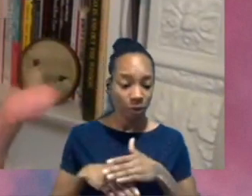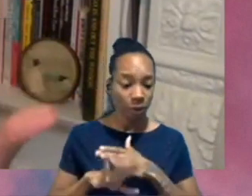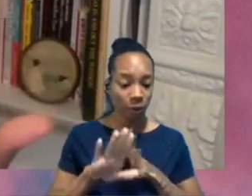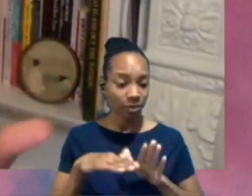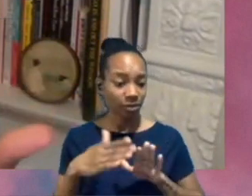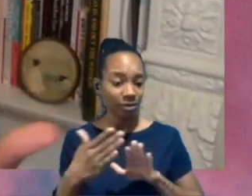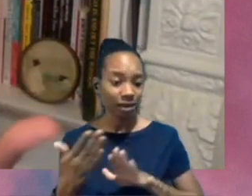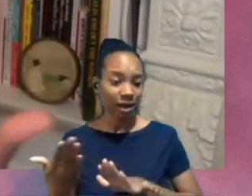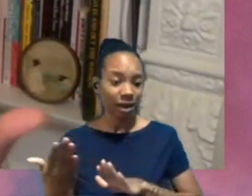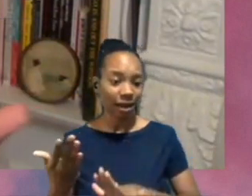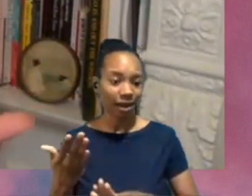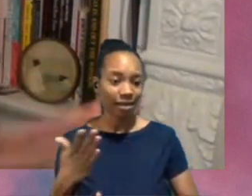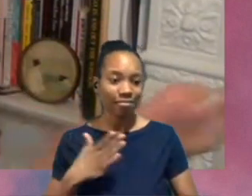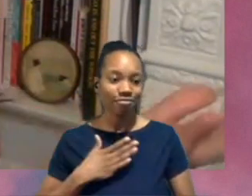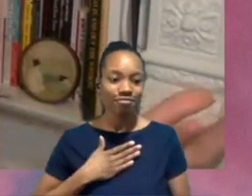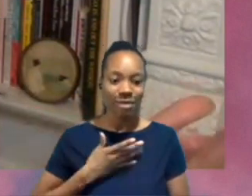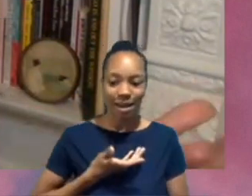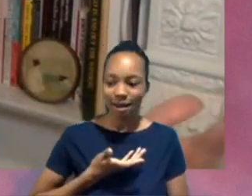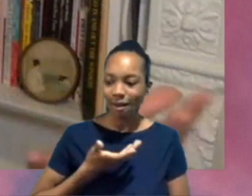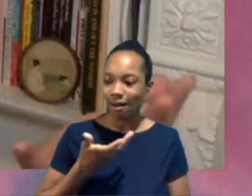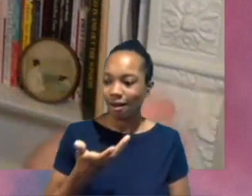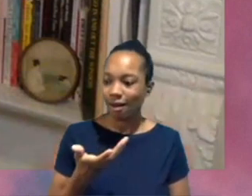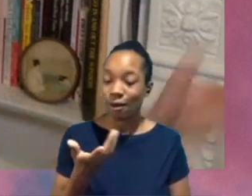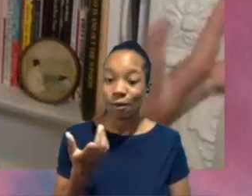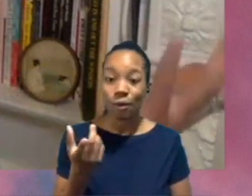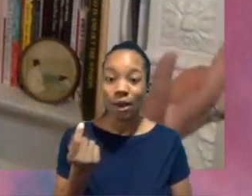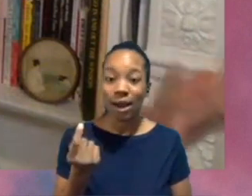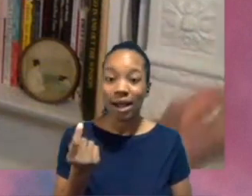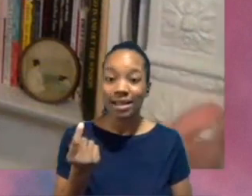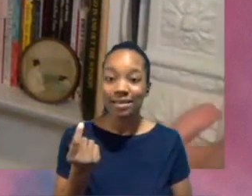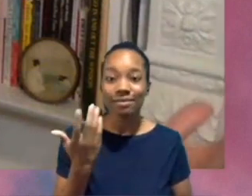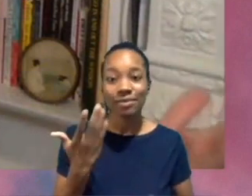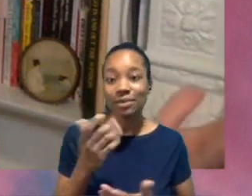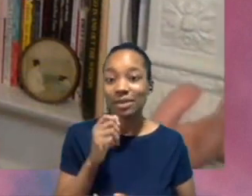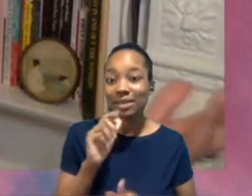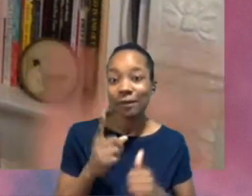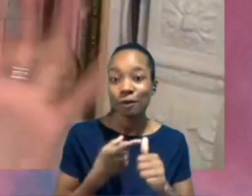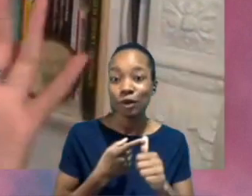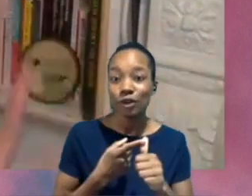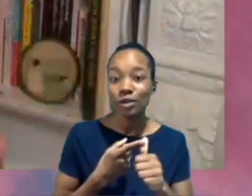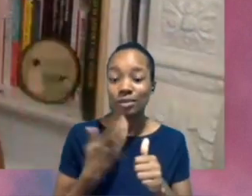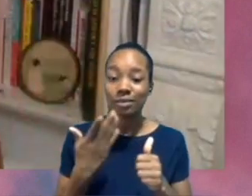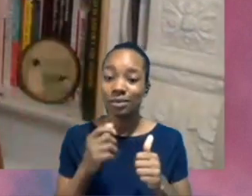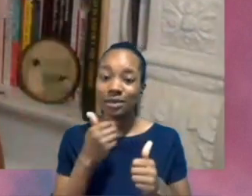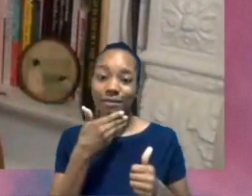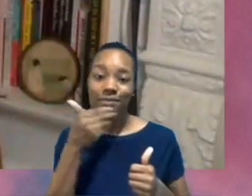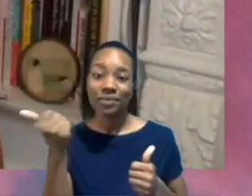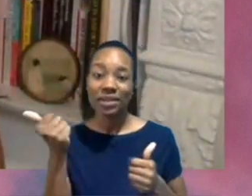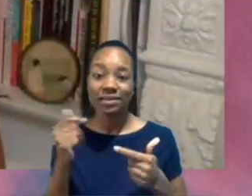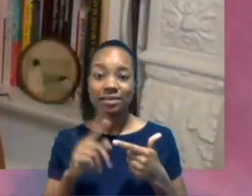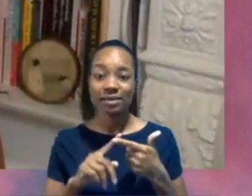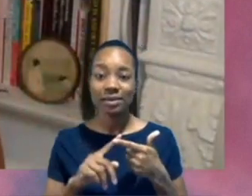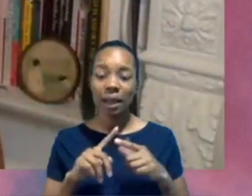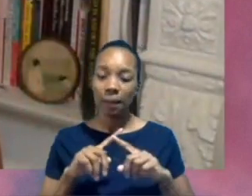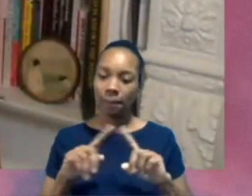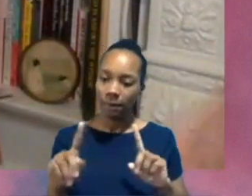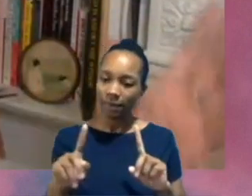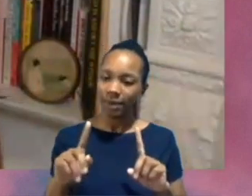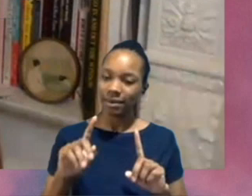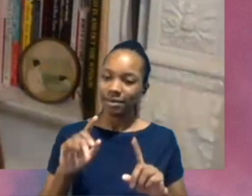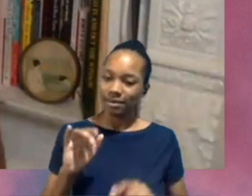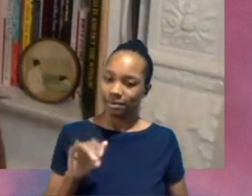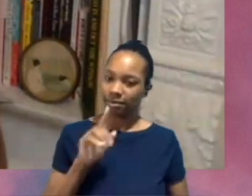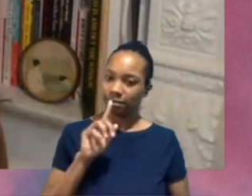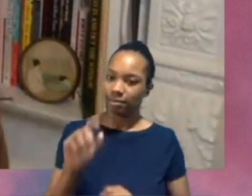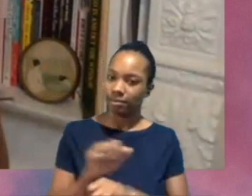to offer. It may not be first or ever best, but it is the only way to be sure that I